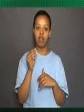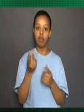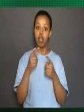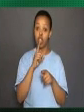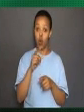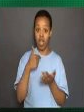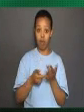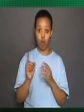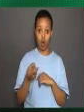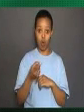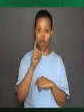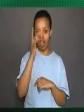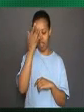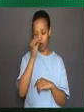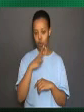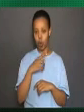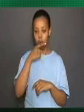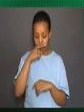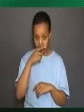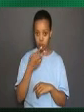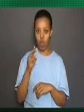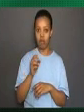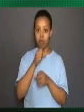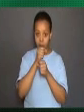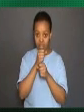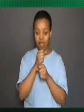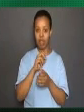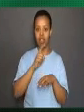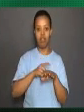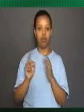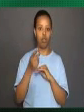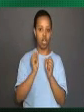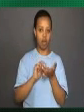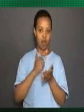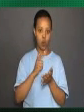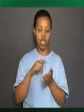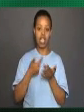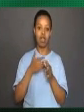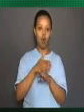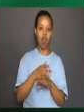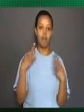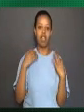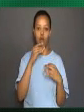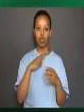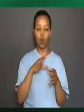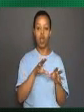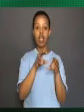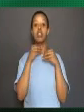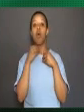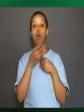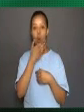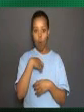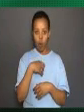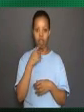or sneezes. The droplets get inhaled by other people. Many